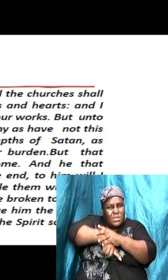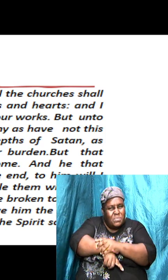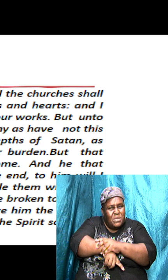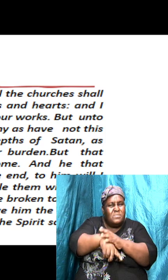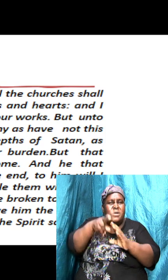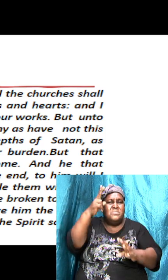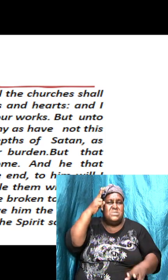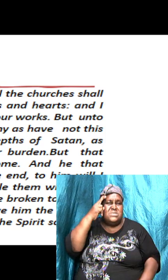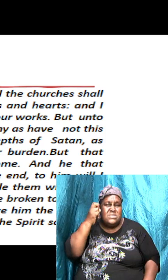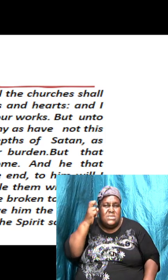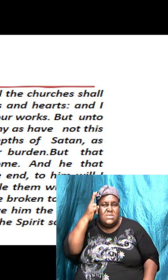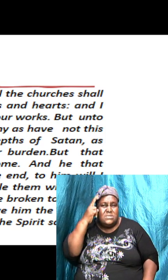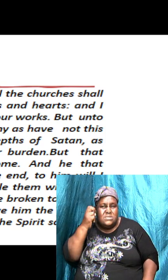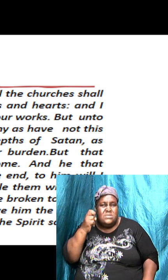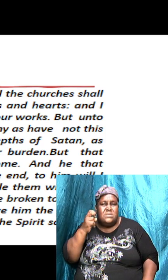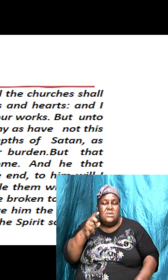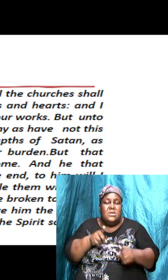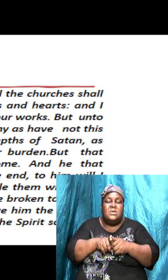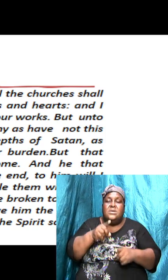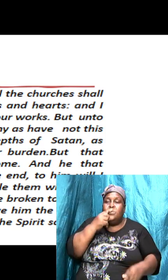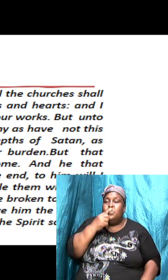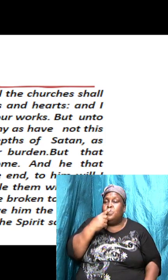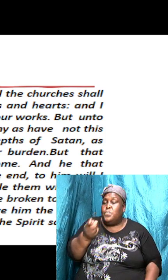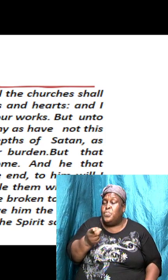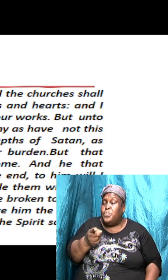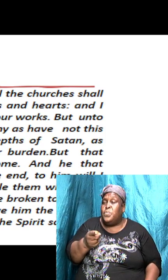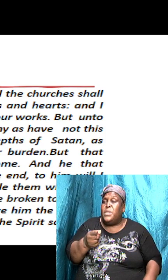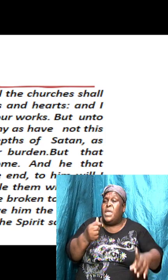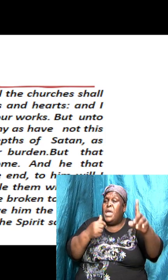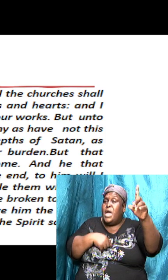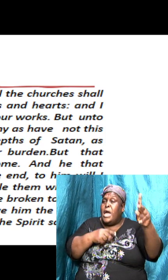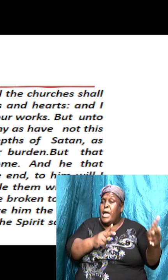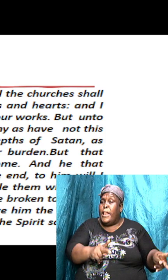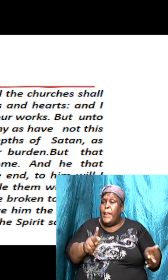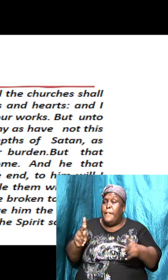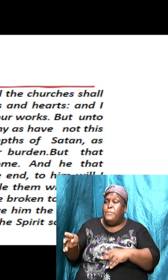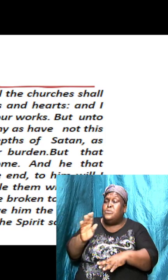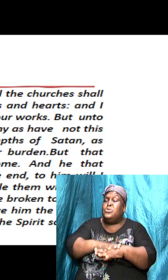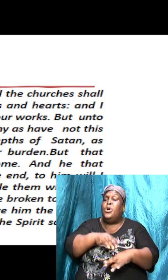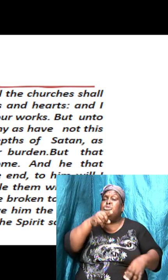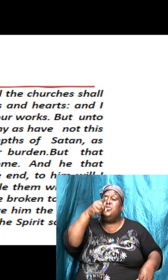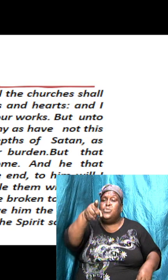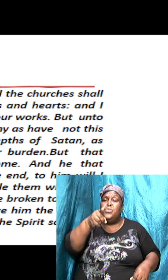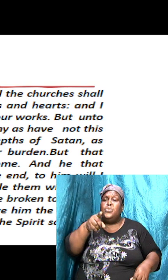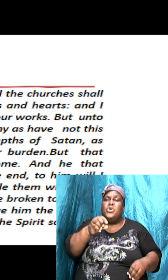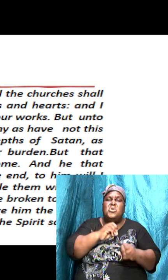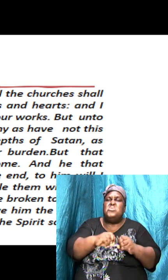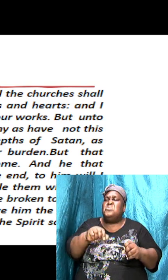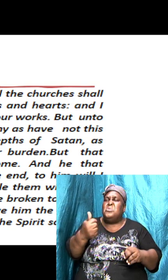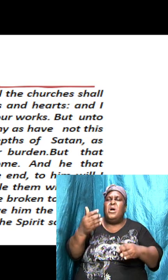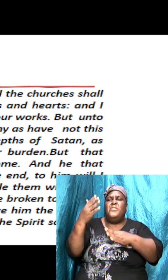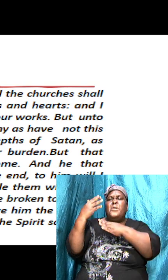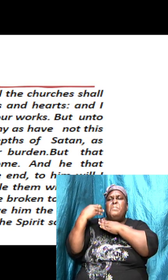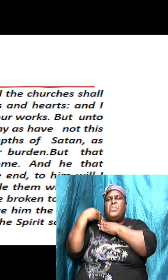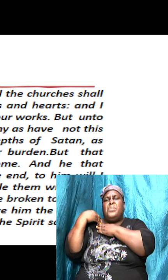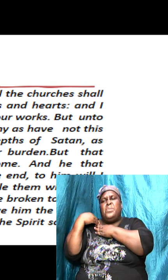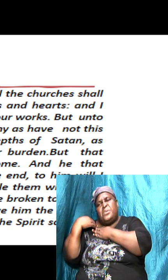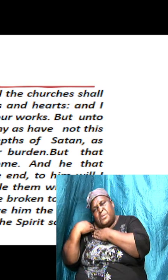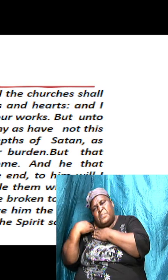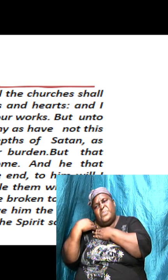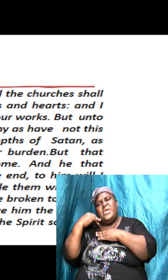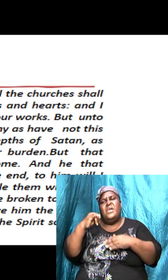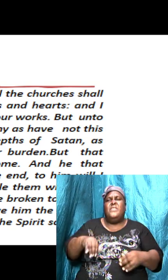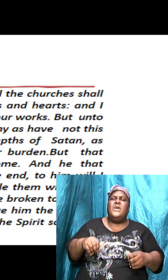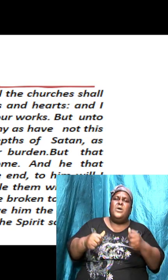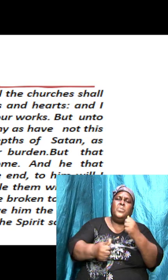Satan, as they speak, I will put upon you none other burden, but that which ye